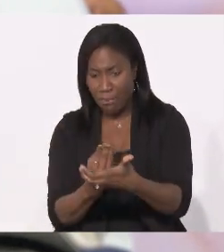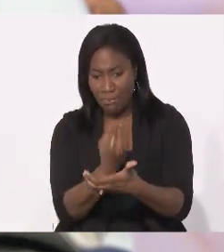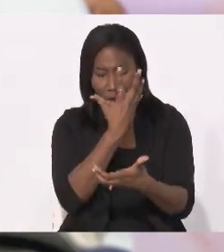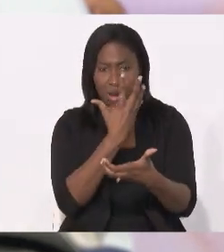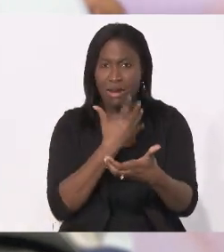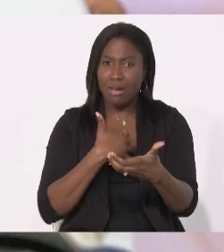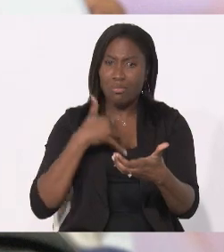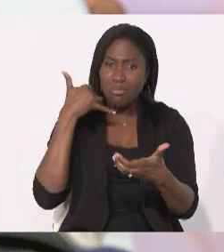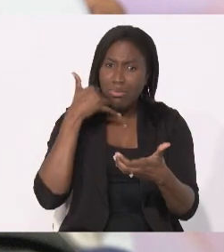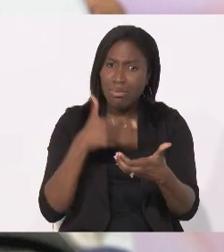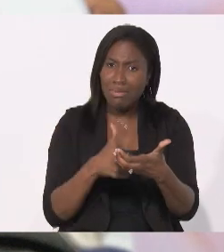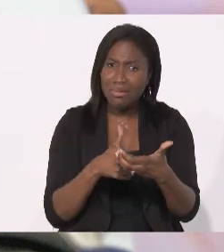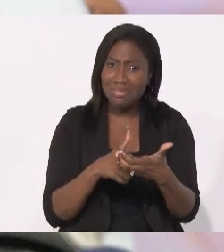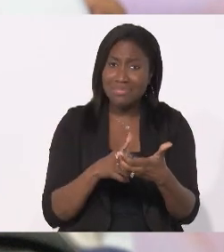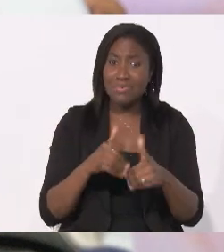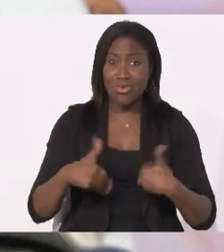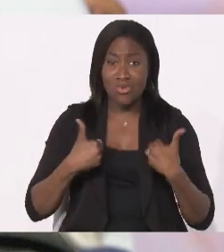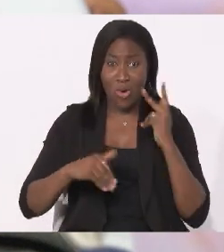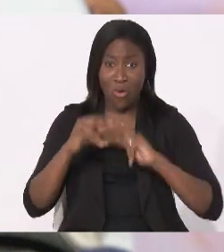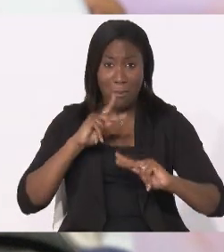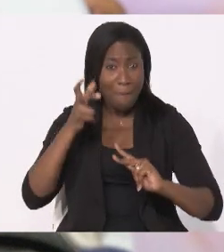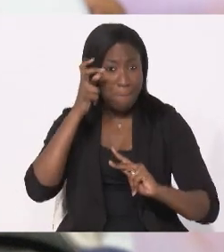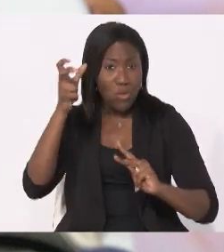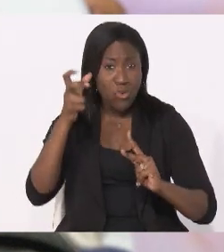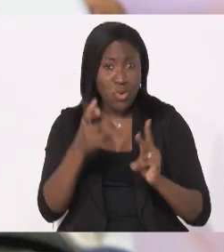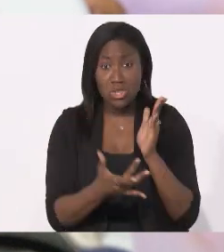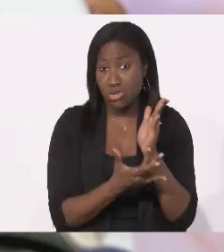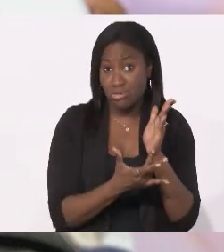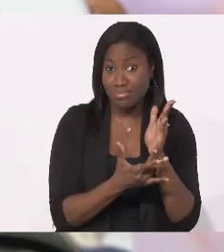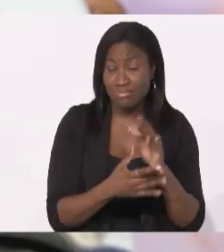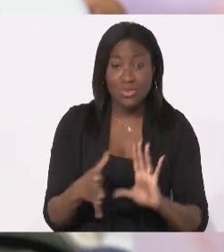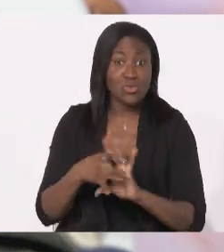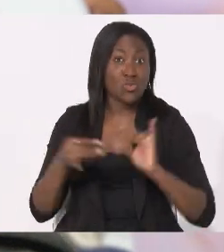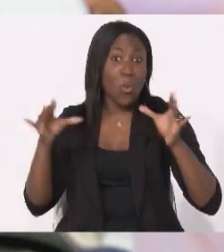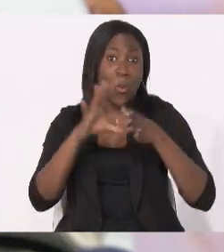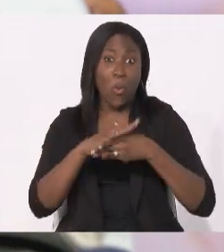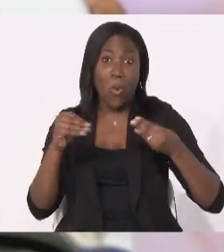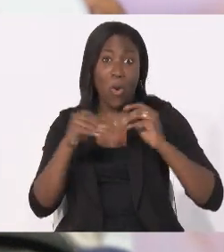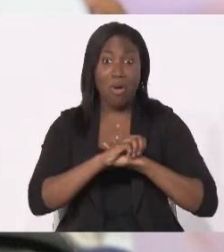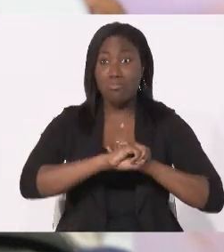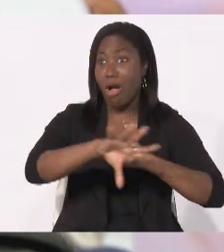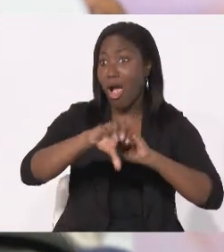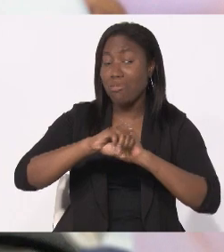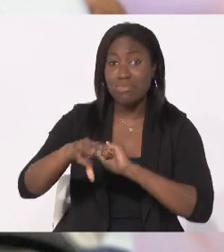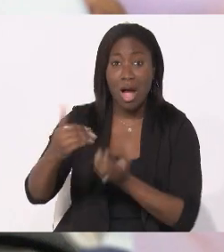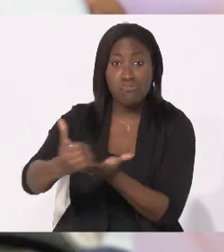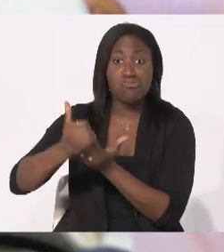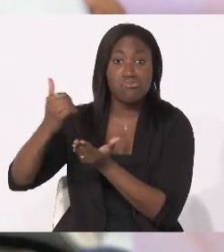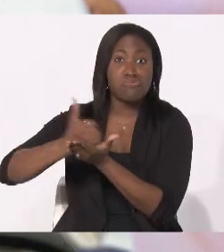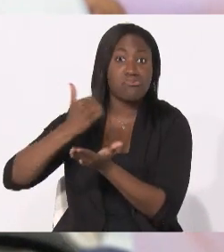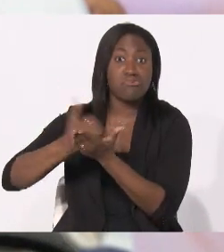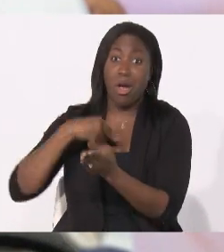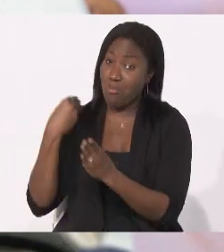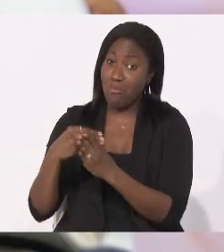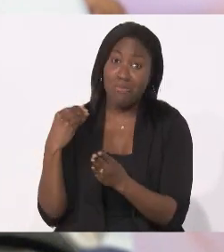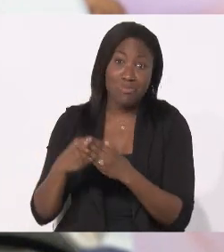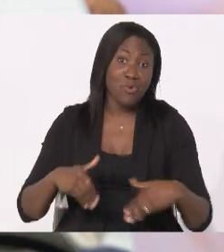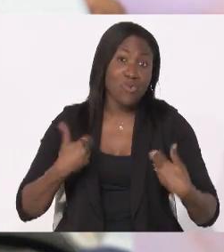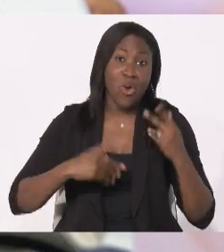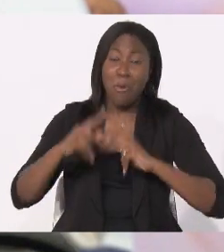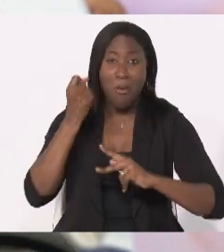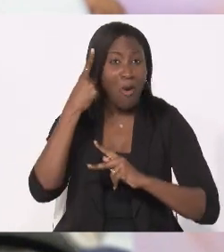And they're able to use the technology, they're able to tell the stories, they're getting the sales and distribution, so they understand the guerrilla marketing. Yeah. And so